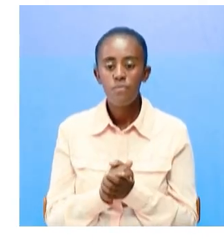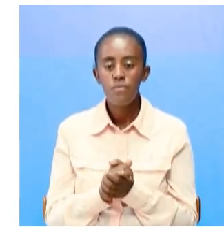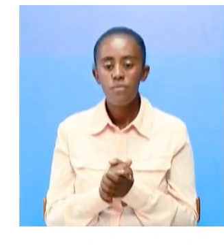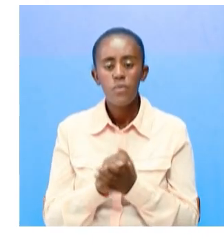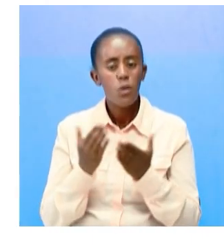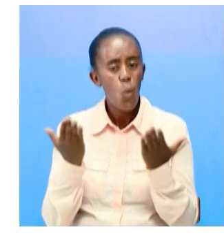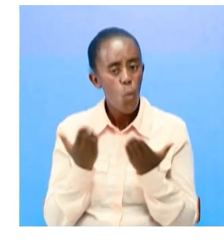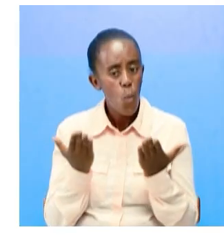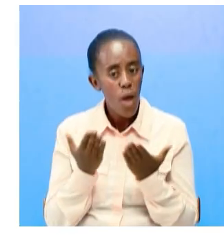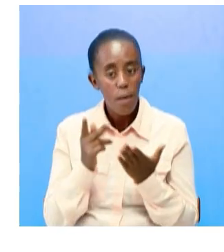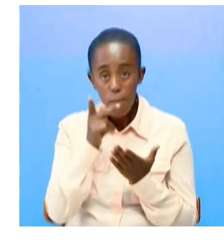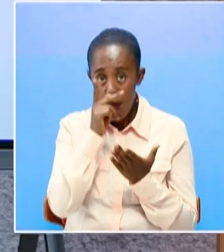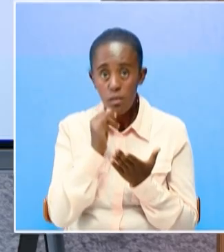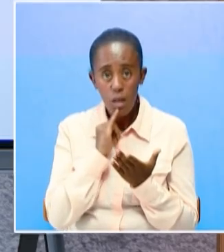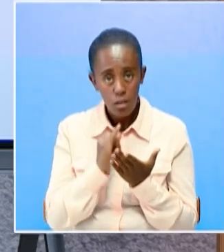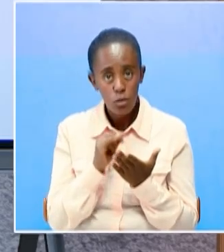Where Piazza is.